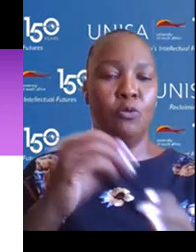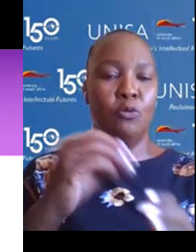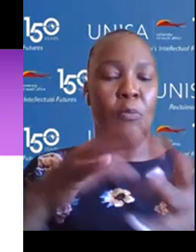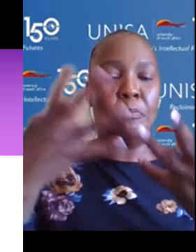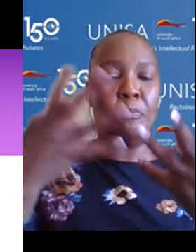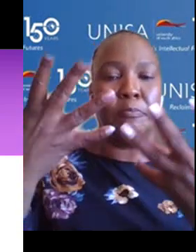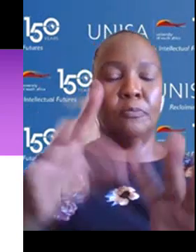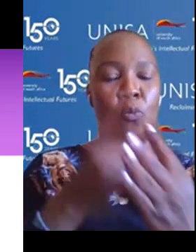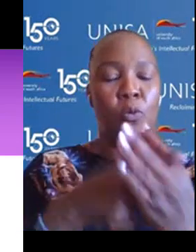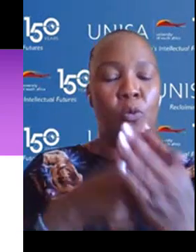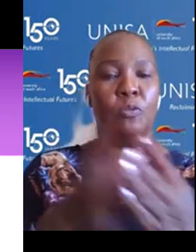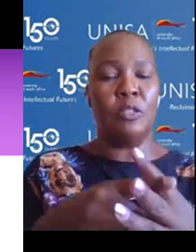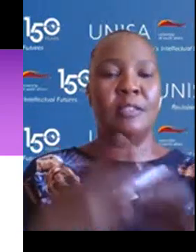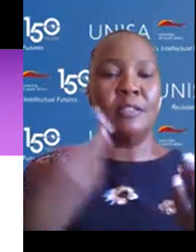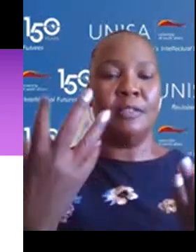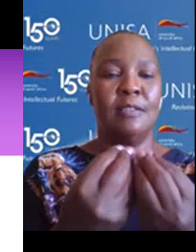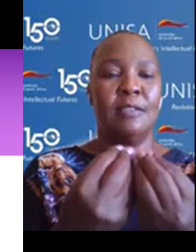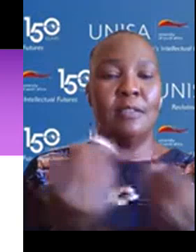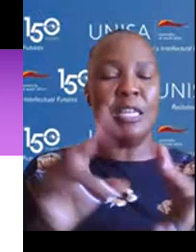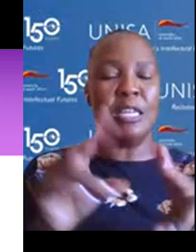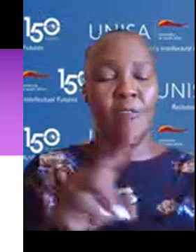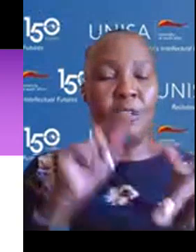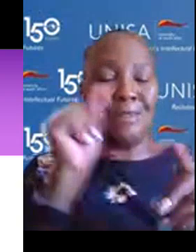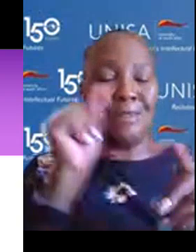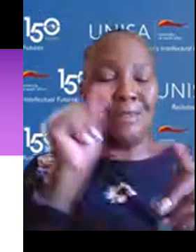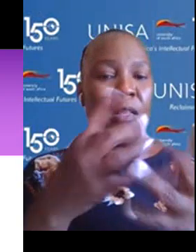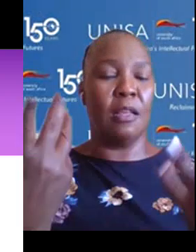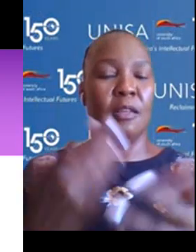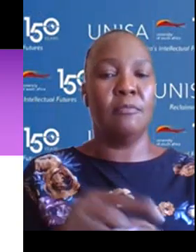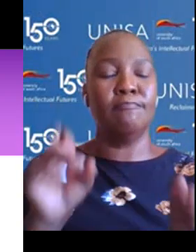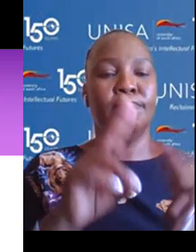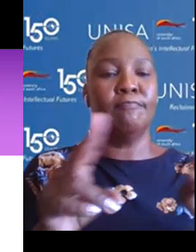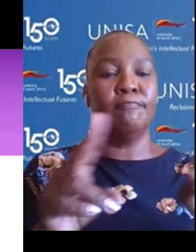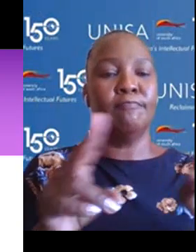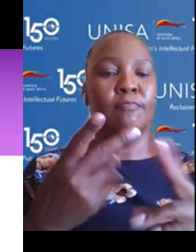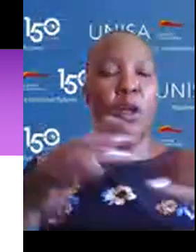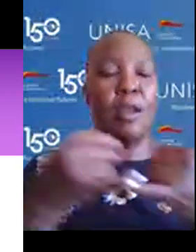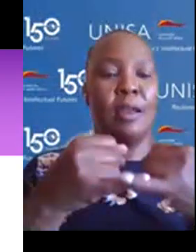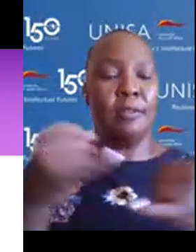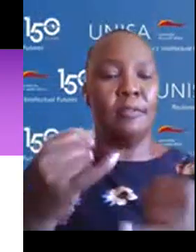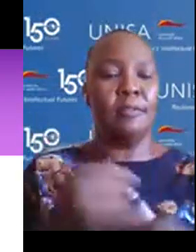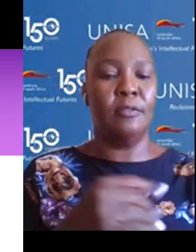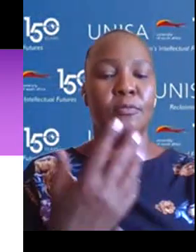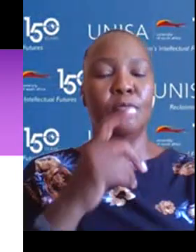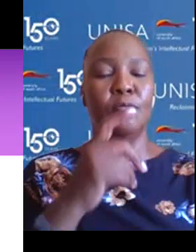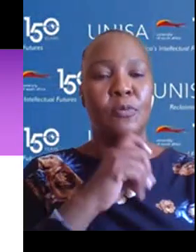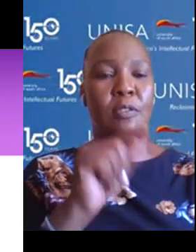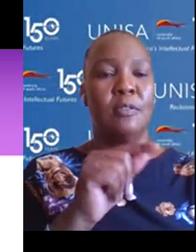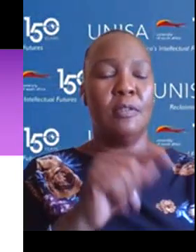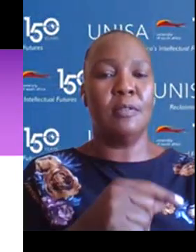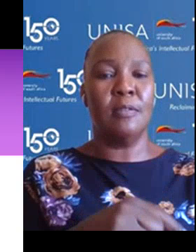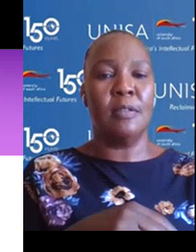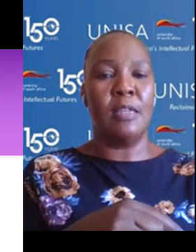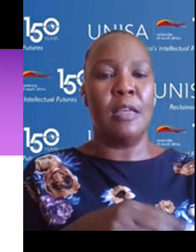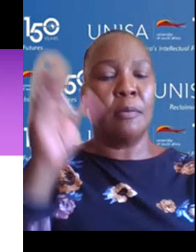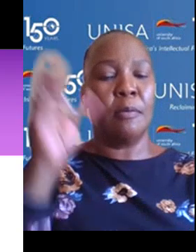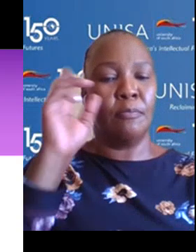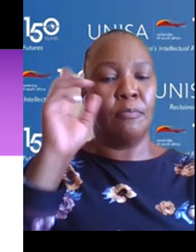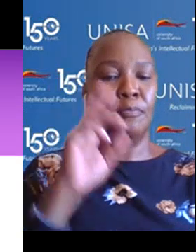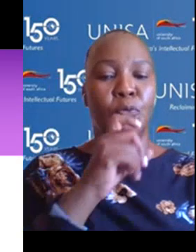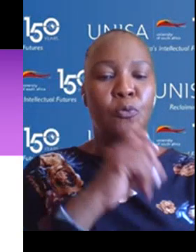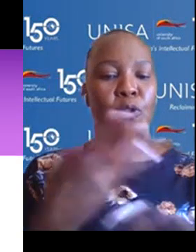Windows devices, so you can just simply search for it. We're going to be looking at the online version. Remember, if you're using Mac,